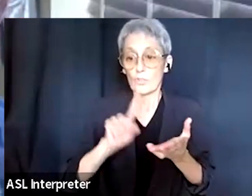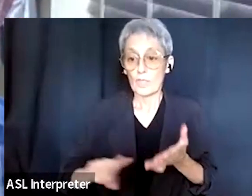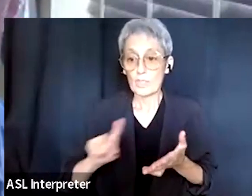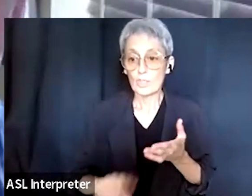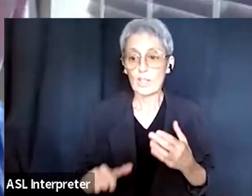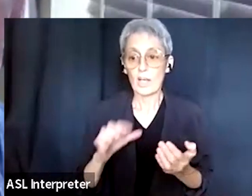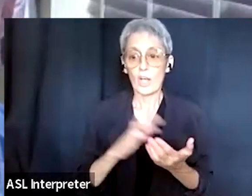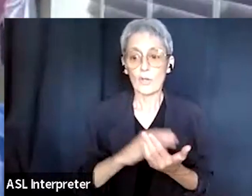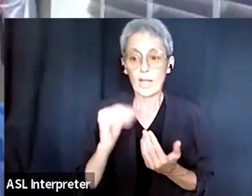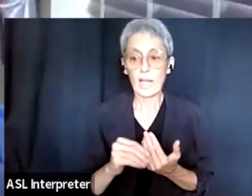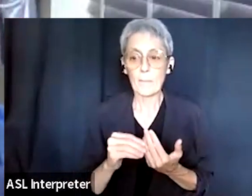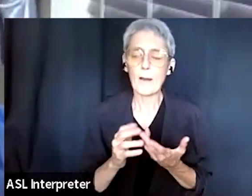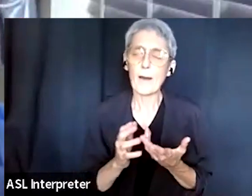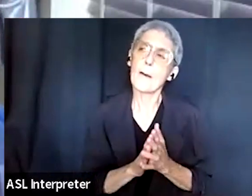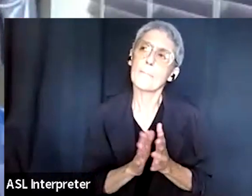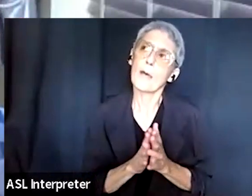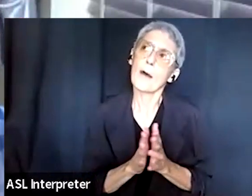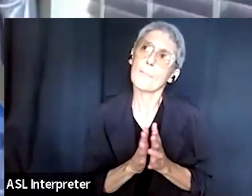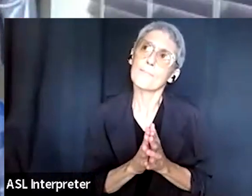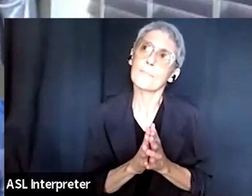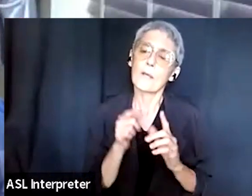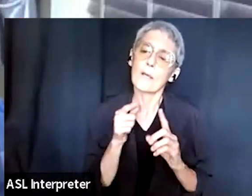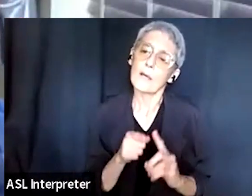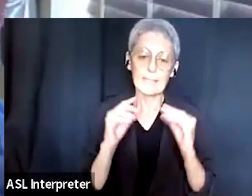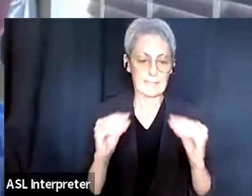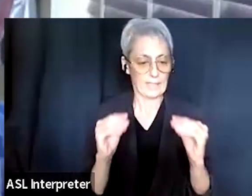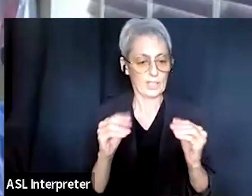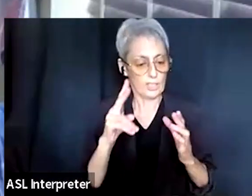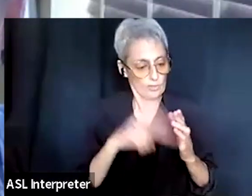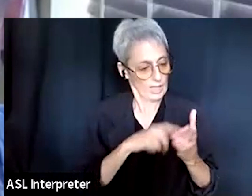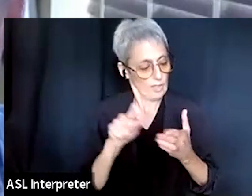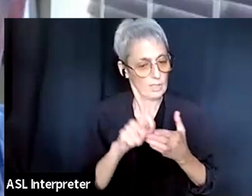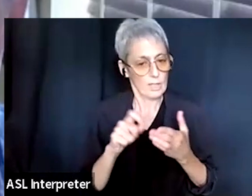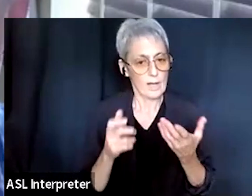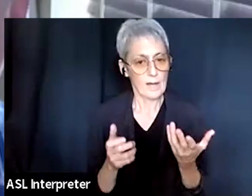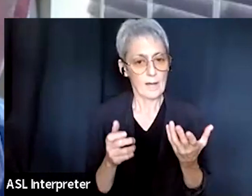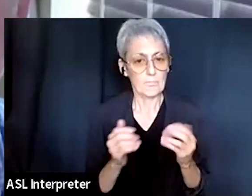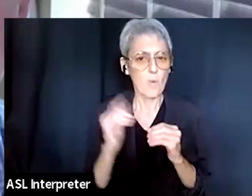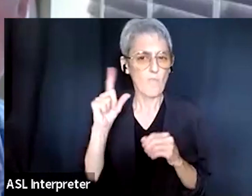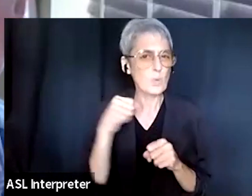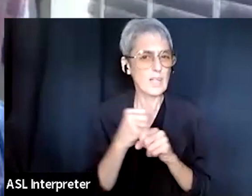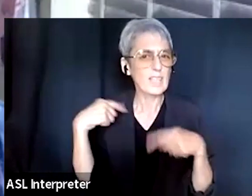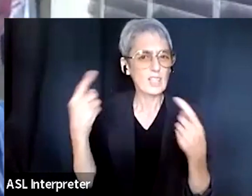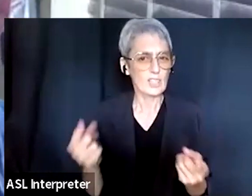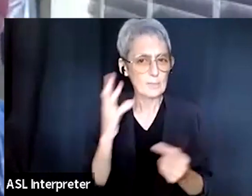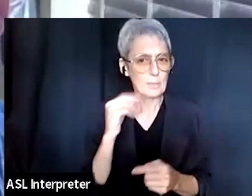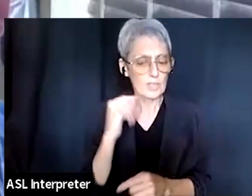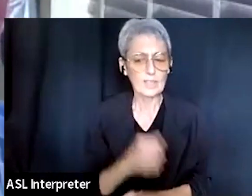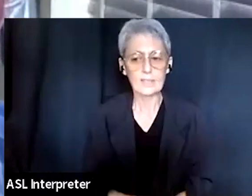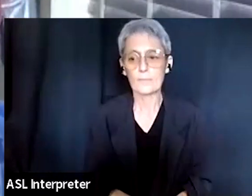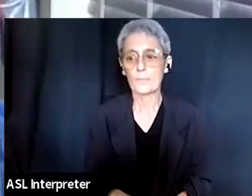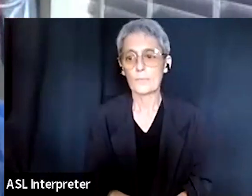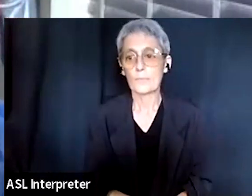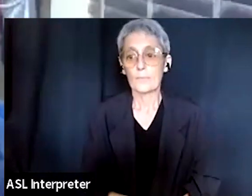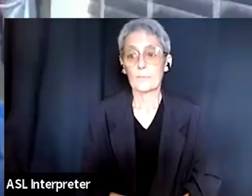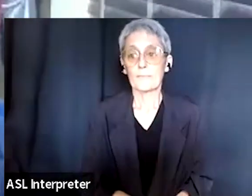more specifically the teaching of reading and writing for more than 20 years now. It's been